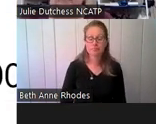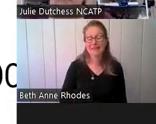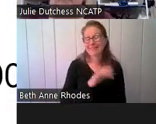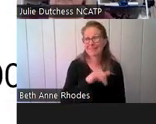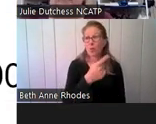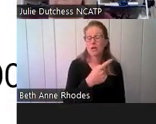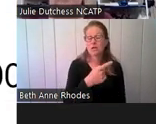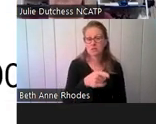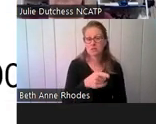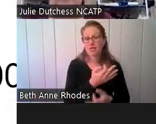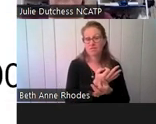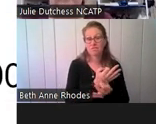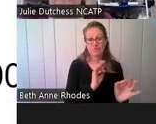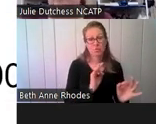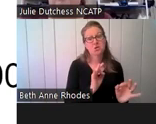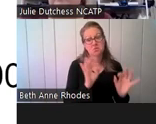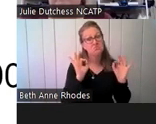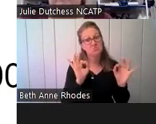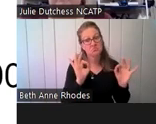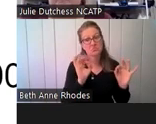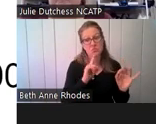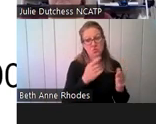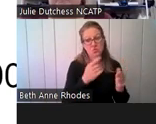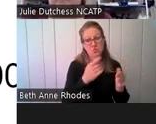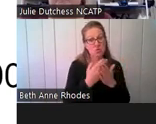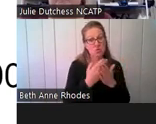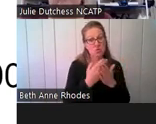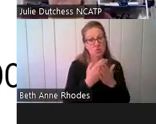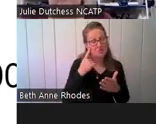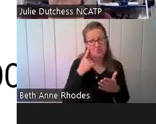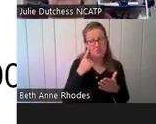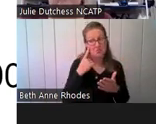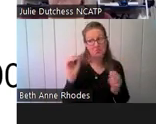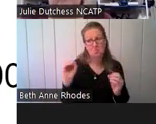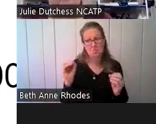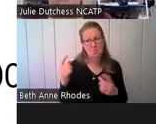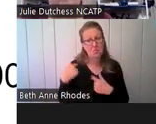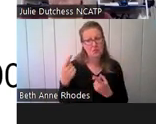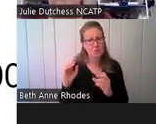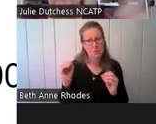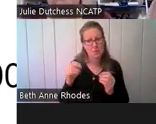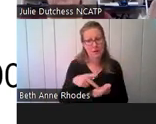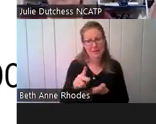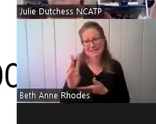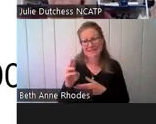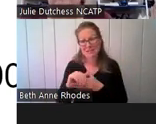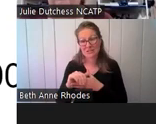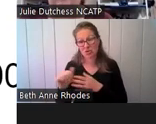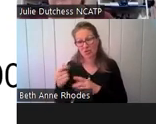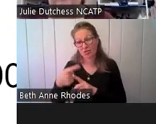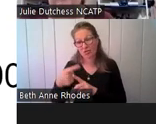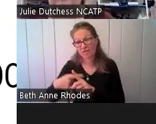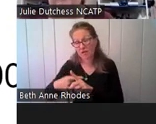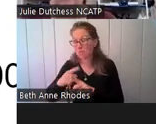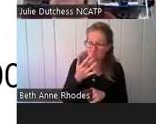it's the free version is really good. Like I don't think I've ever had anybody pay for the $6 a month one, but if you want to, and you feel like